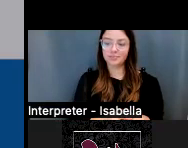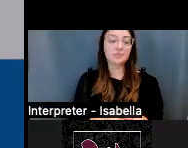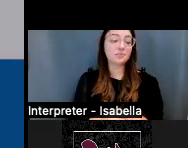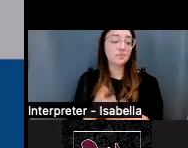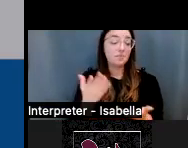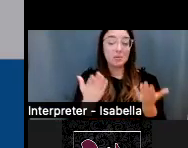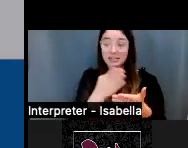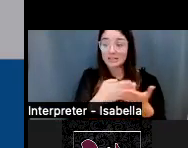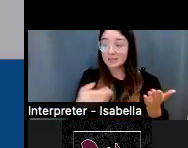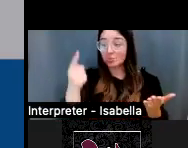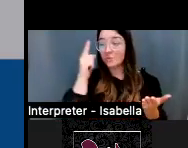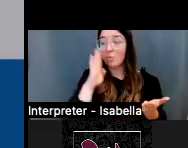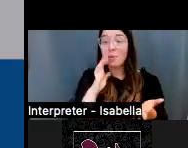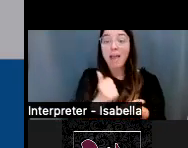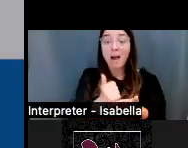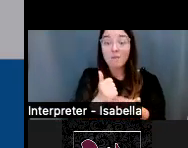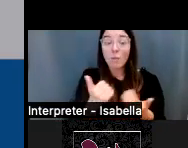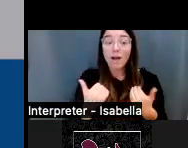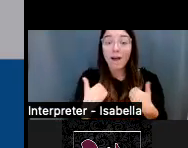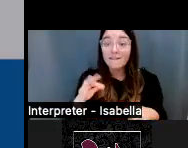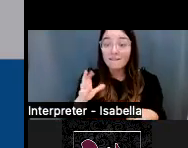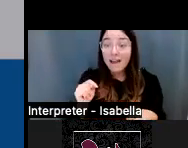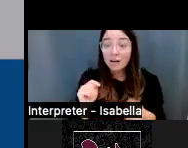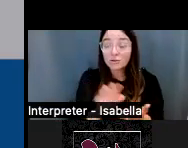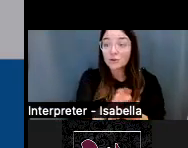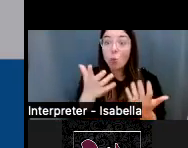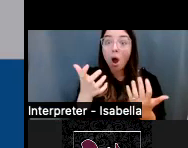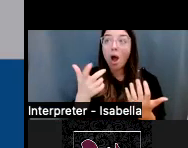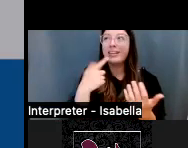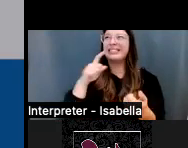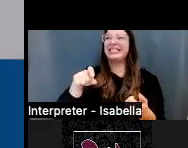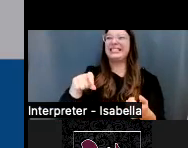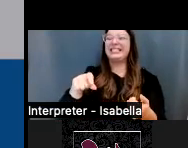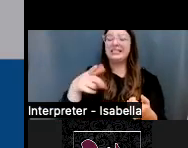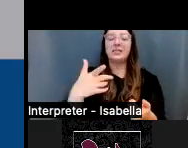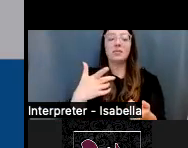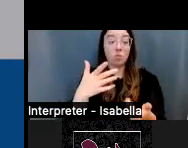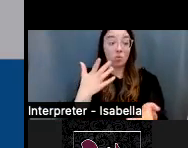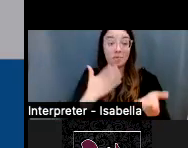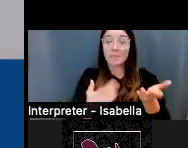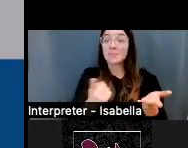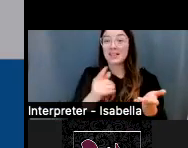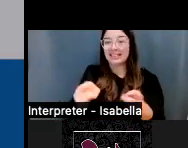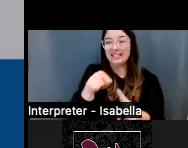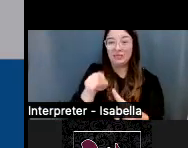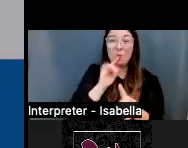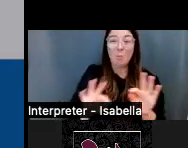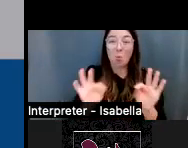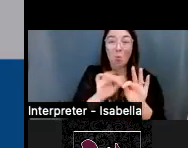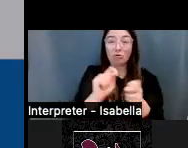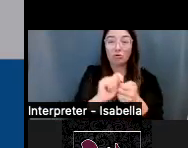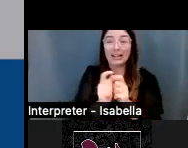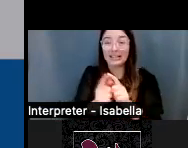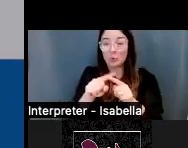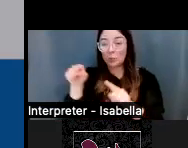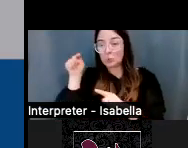sheet, or if there's a fact sheet that would be helpful to be translated into a particular